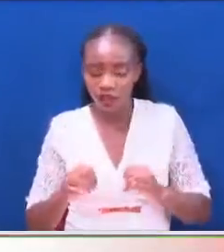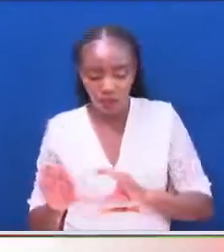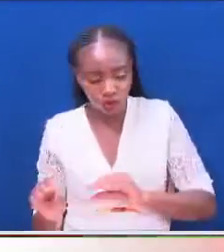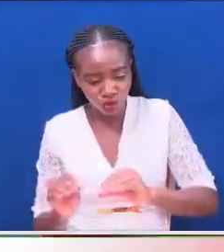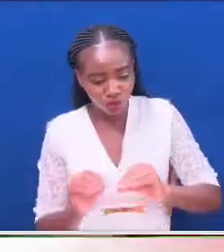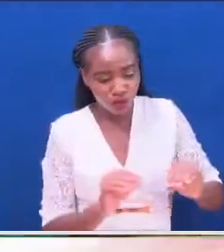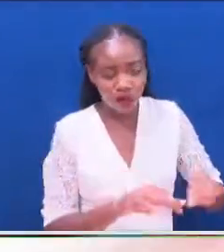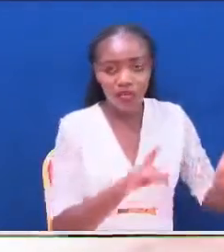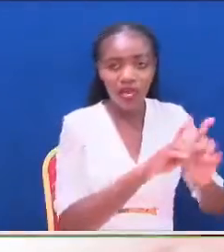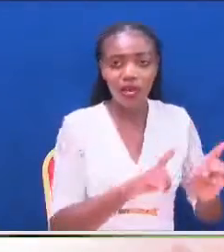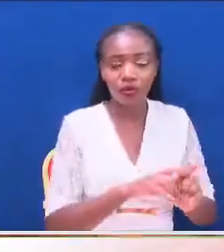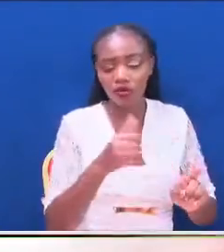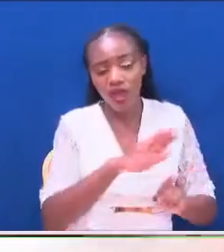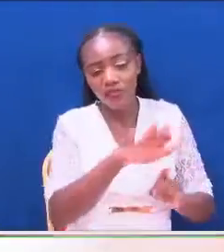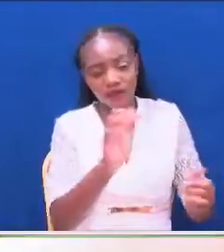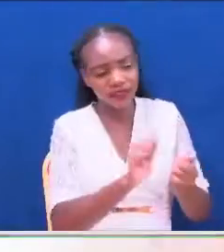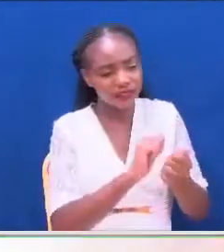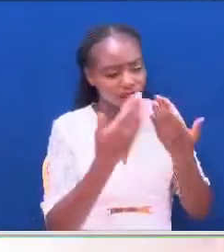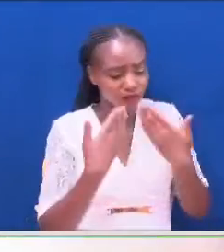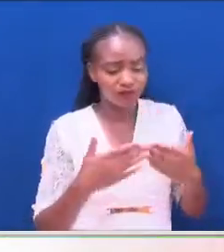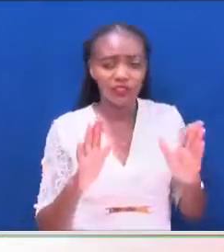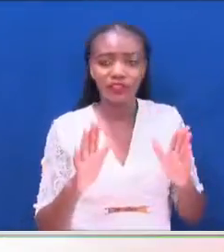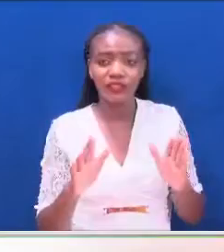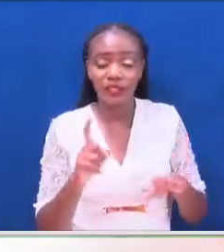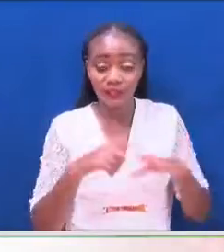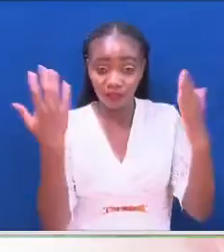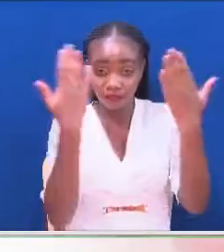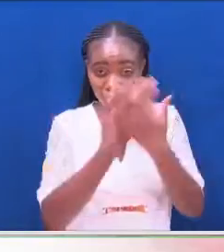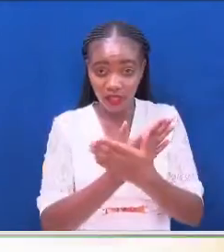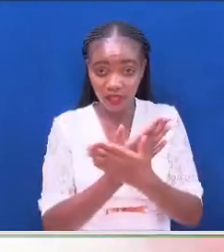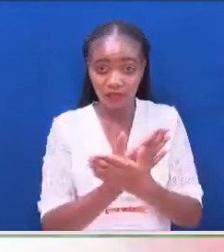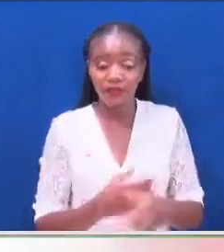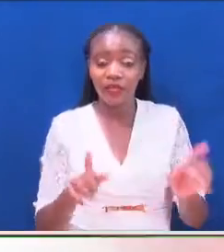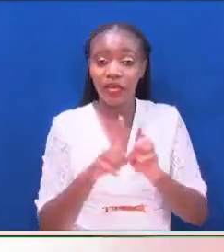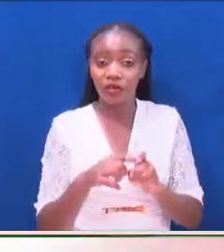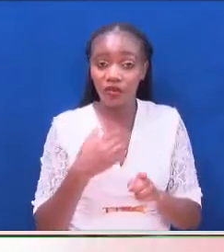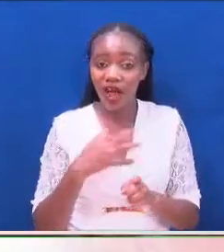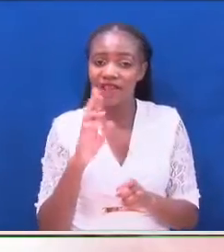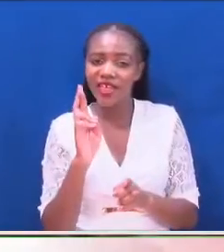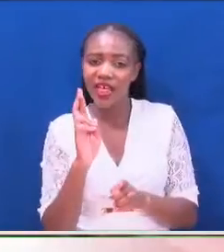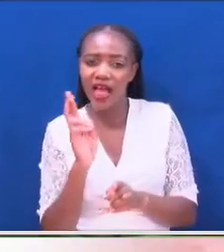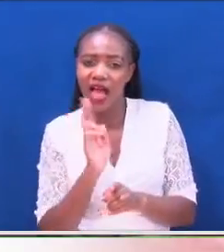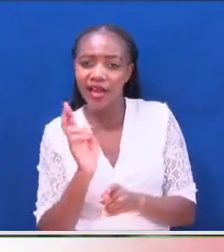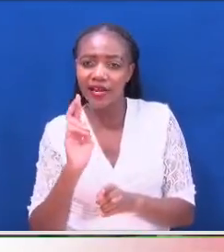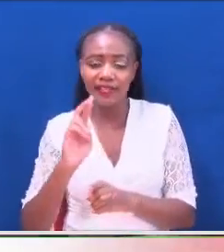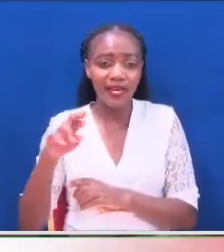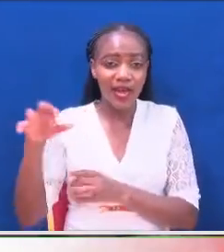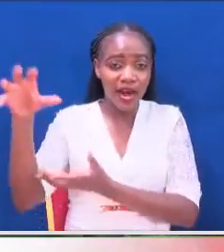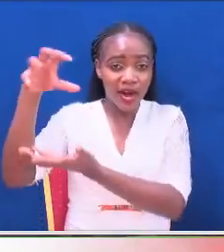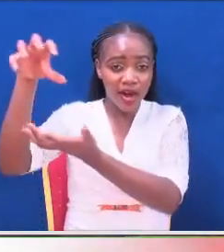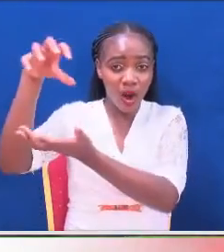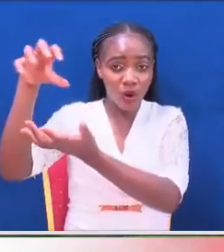of high lava burst from Mount Nyiragongo into the night sky, forming a thick red cloud over the town of Goma